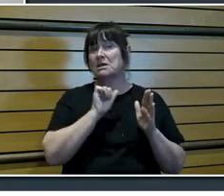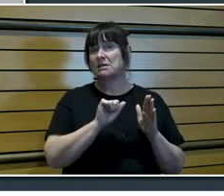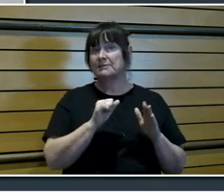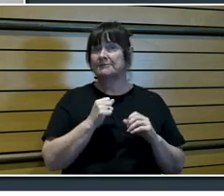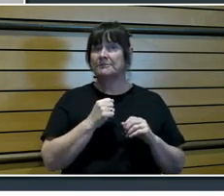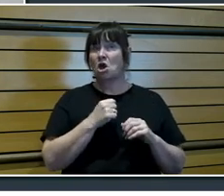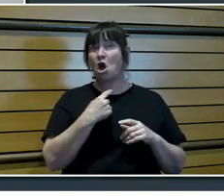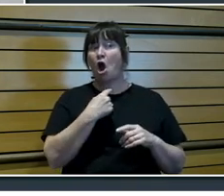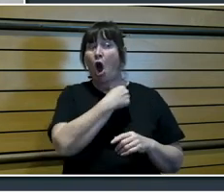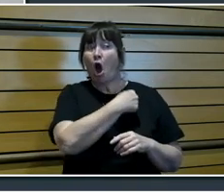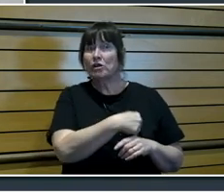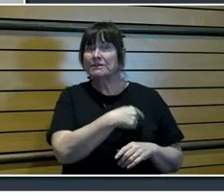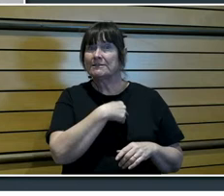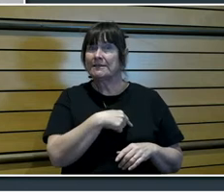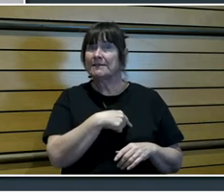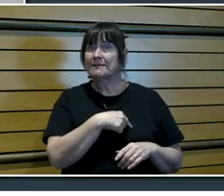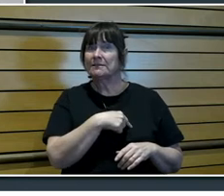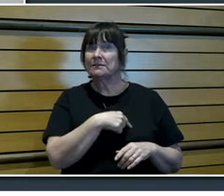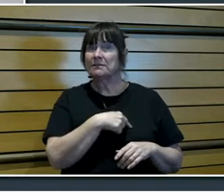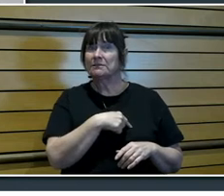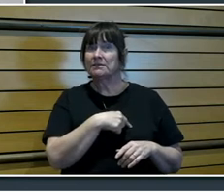and honesty towards this nation.